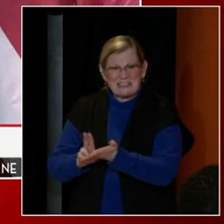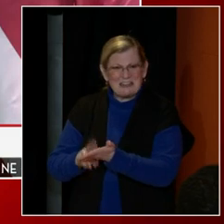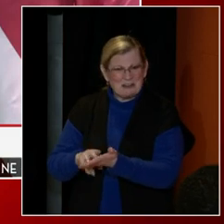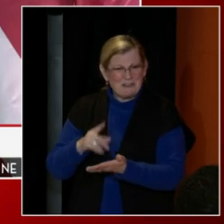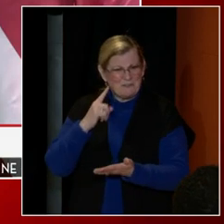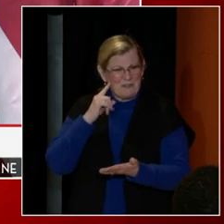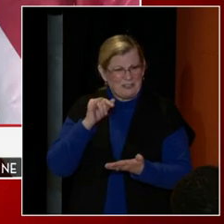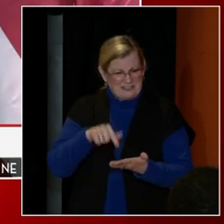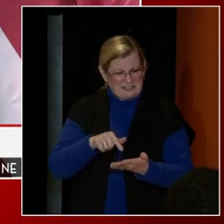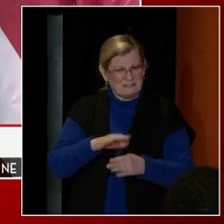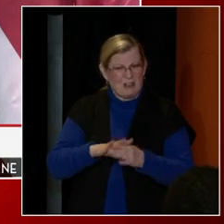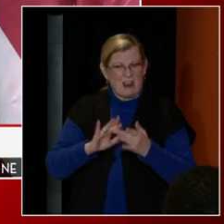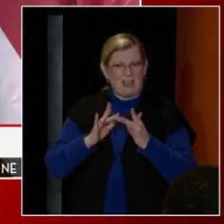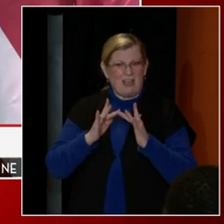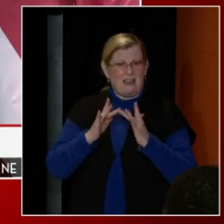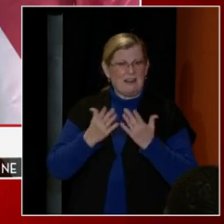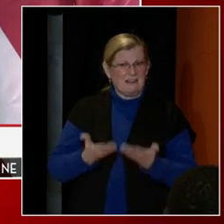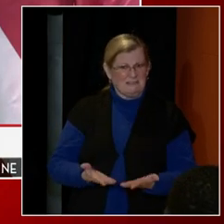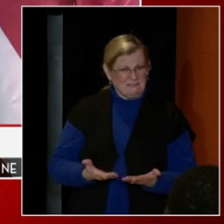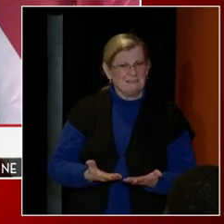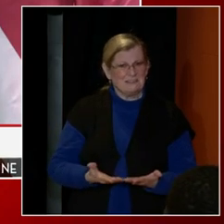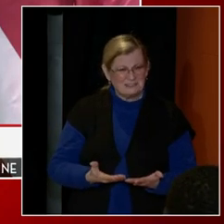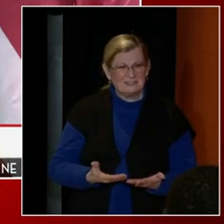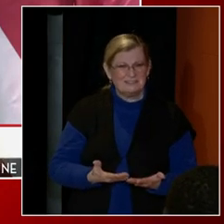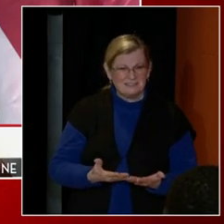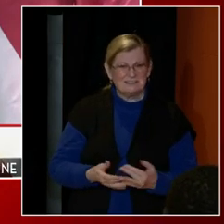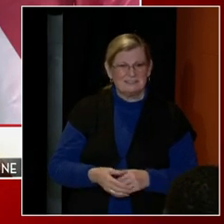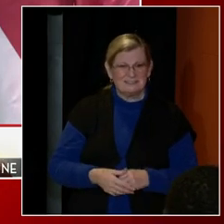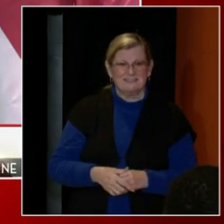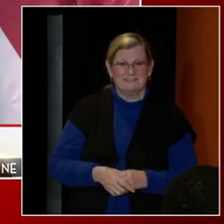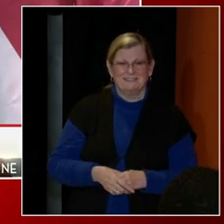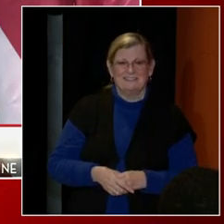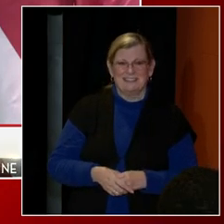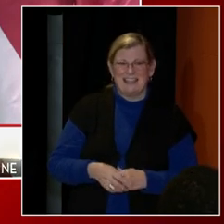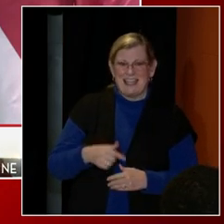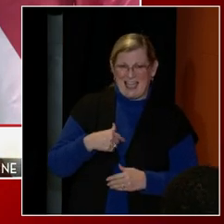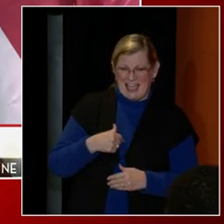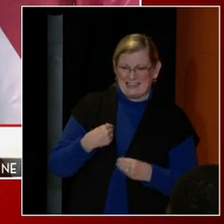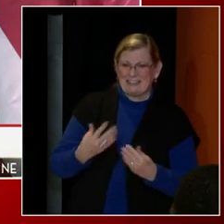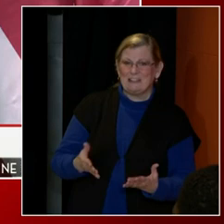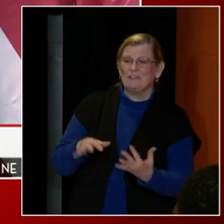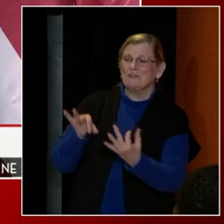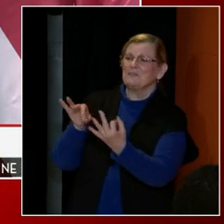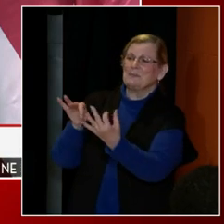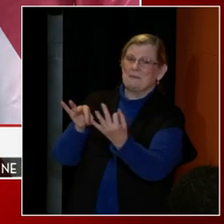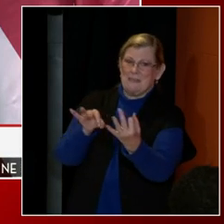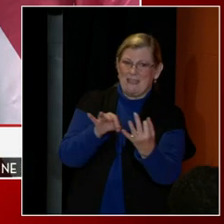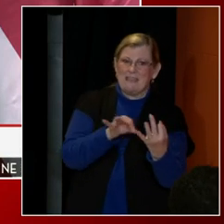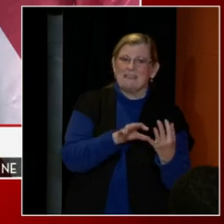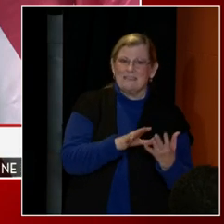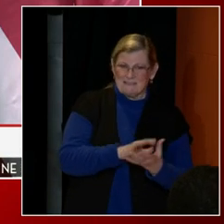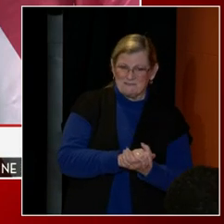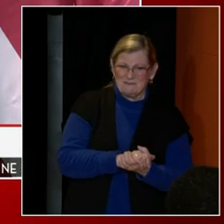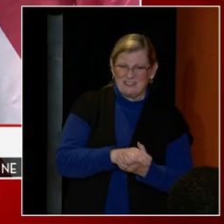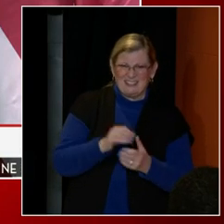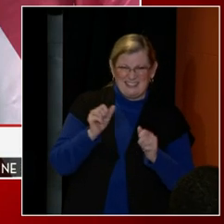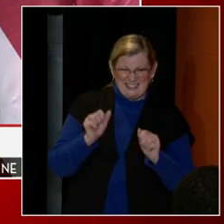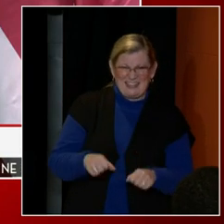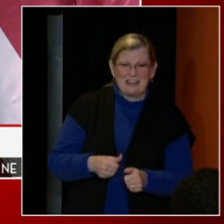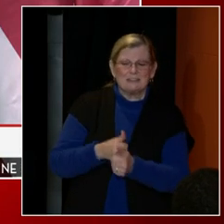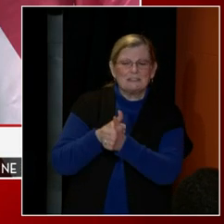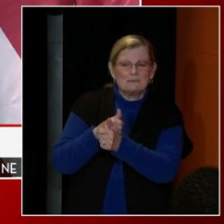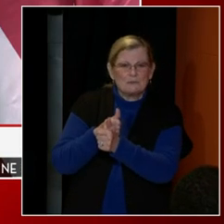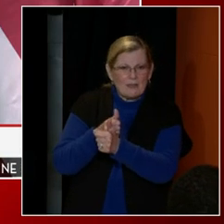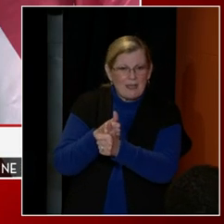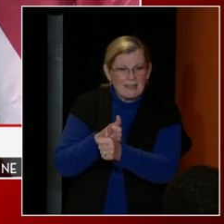online so that I can get I can give feedback, and that everybody can track the symptoms. So